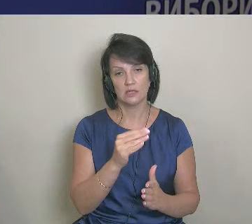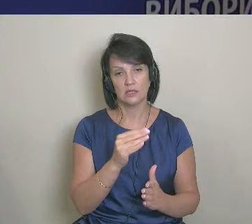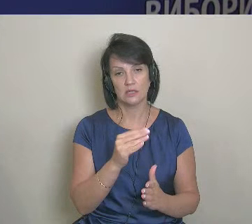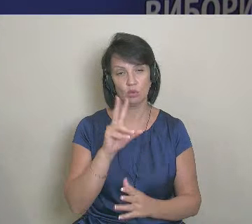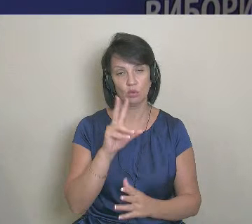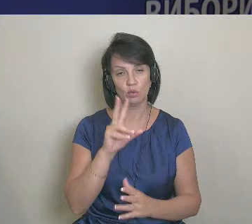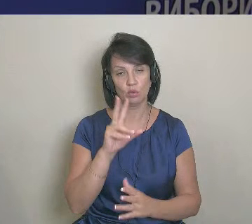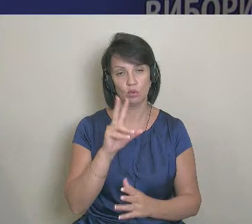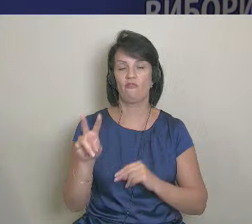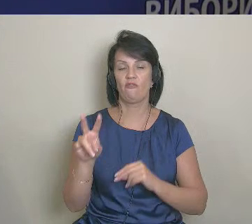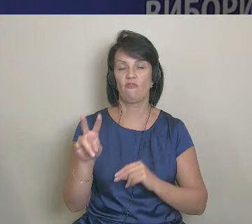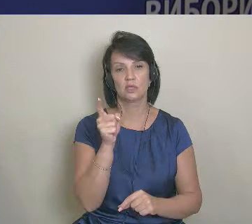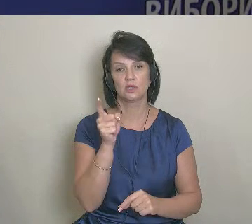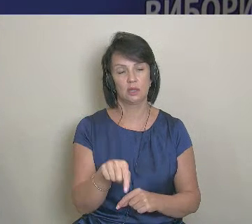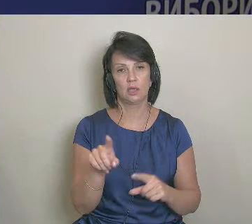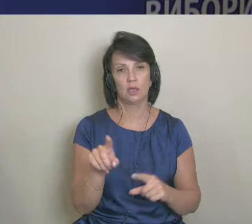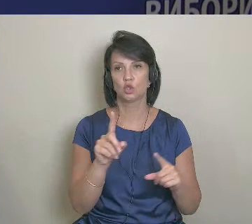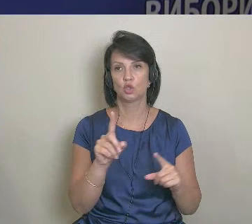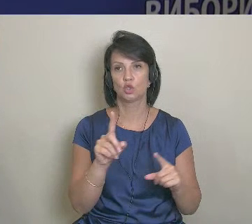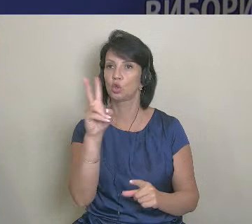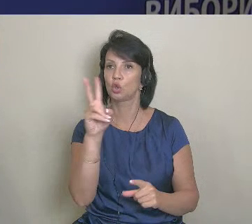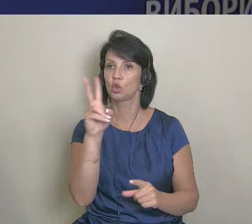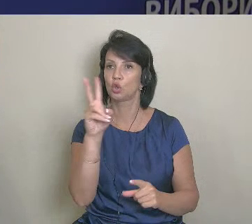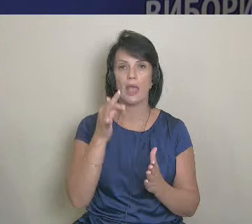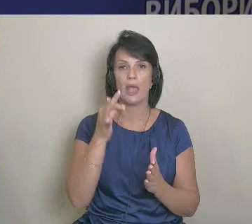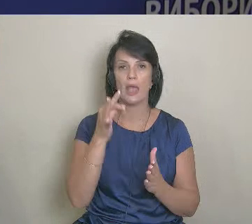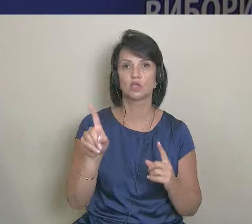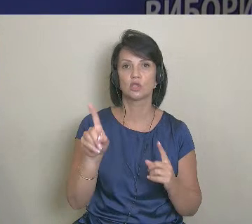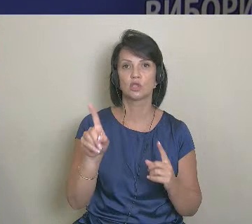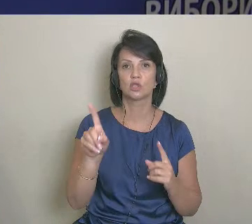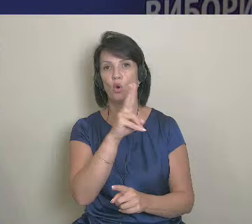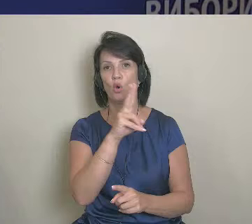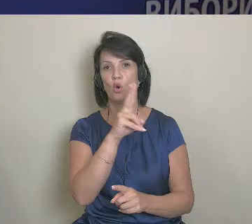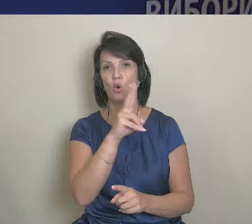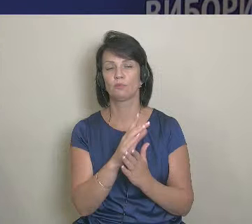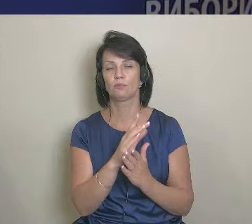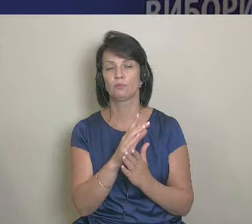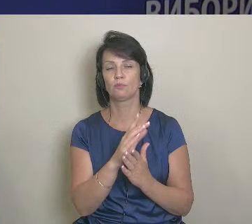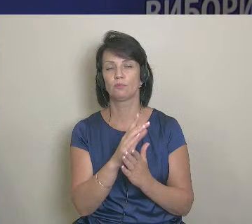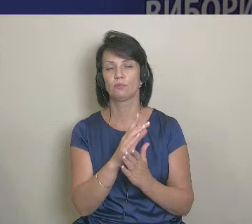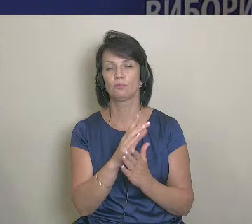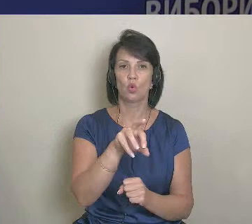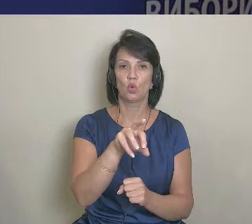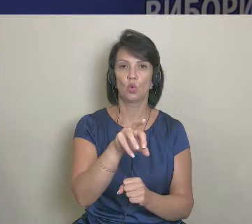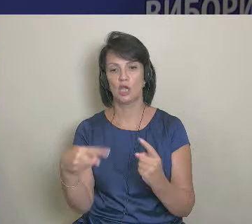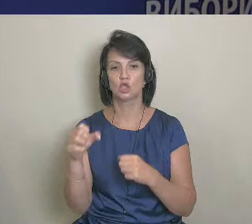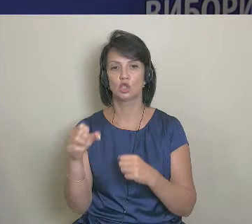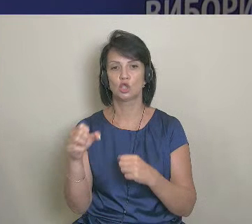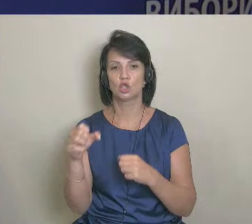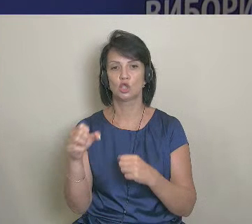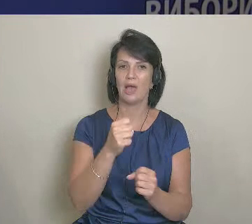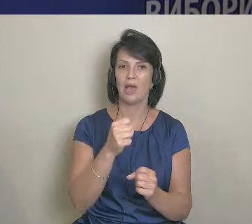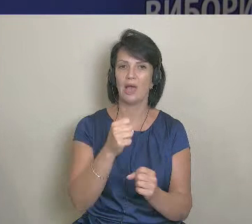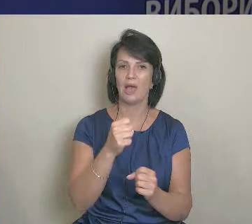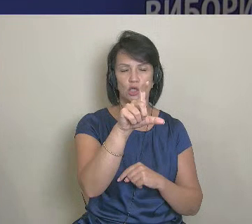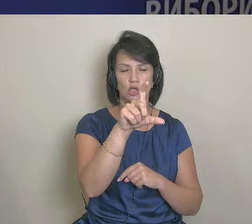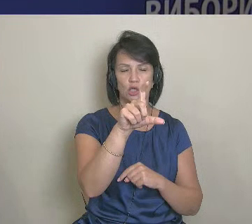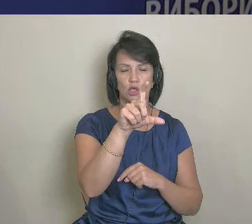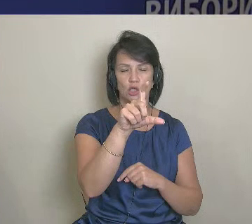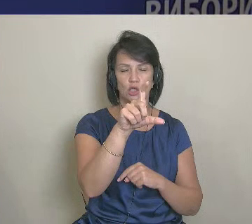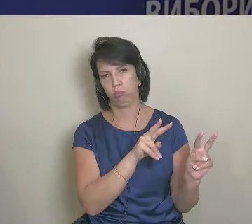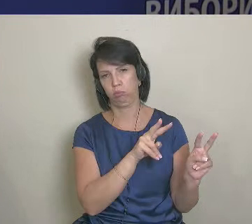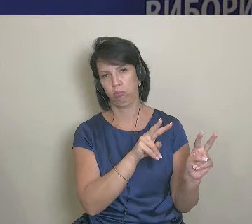proper elections in the country. We can't hope for somebody who allegedly has experience and somebody